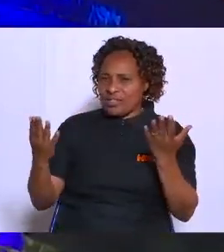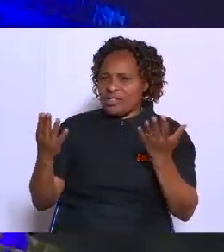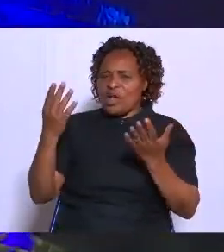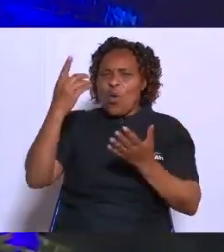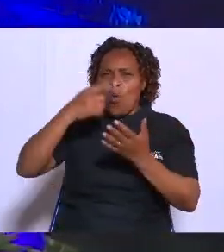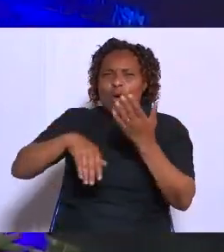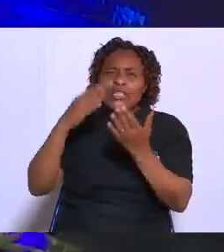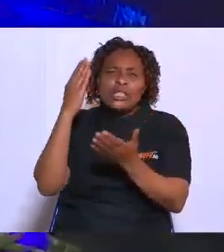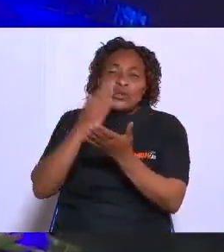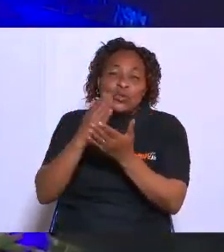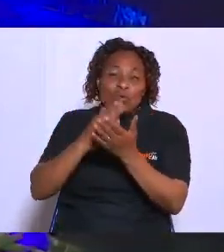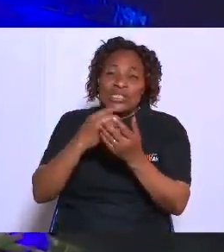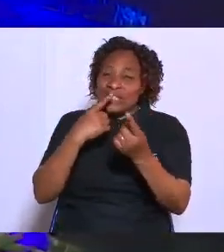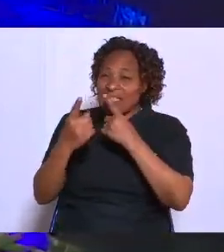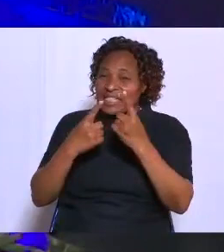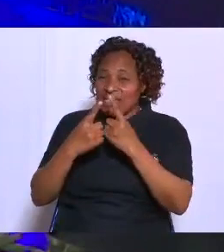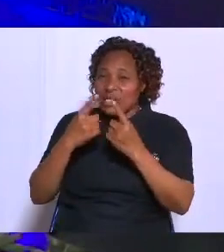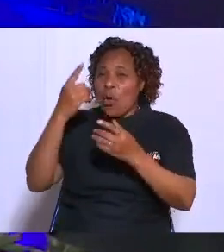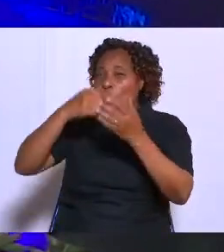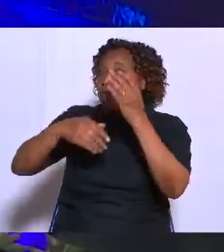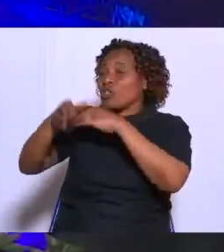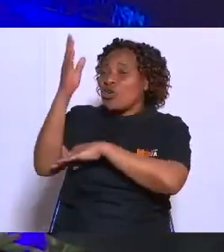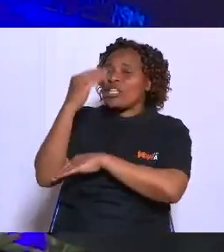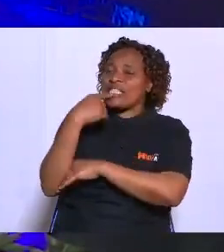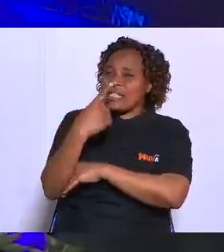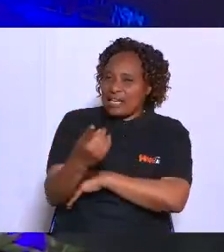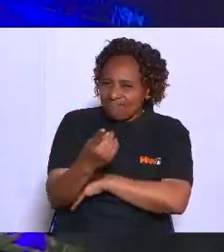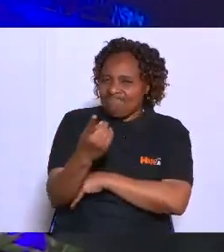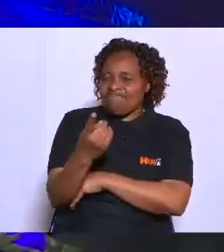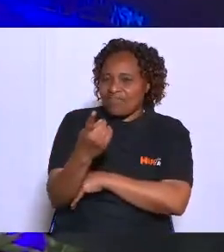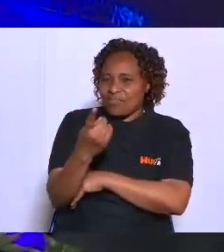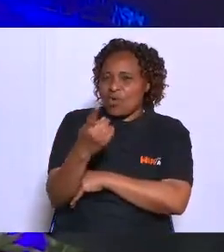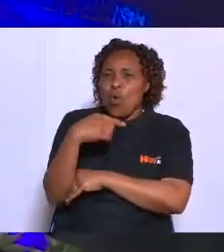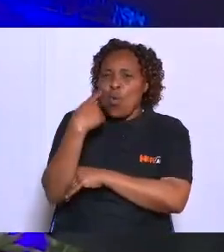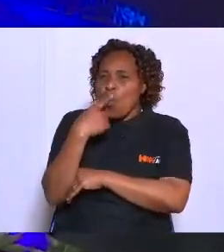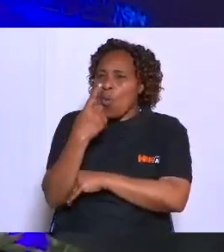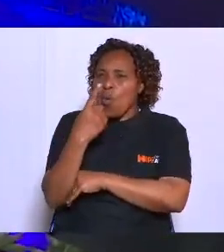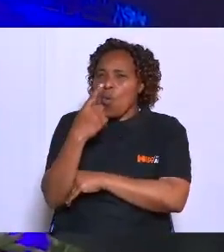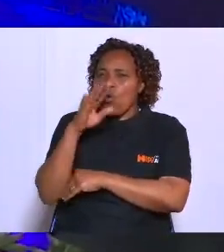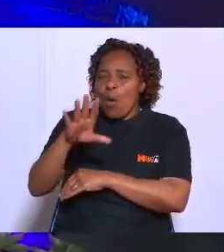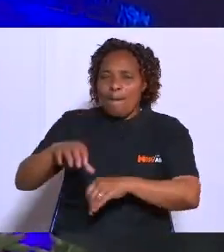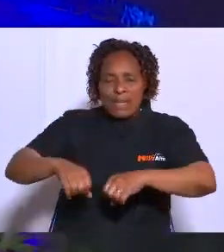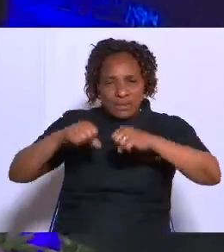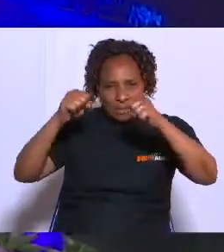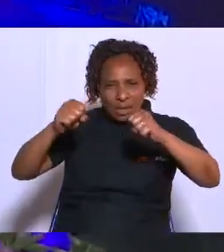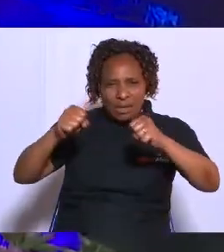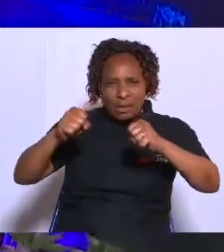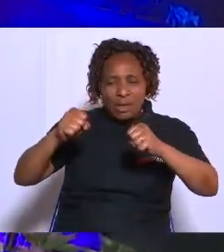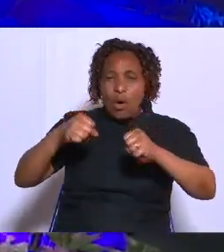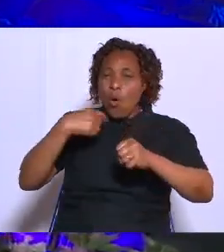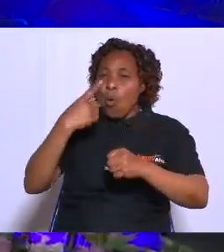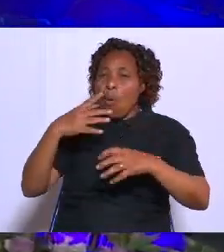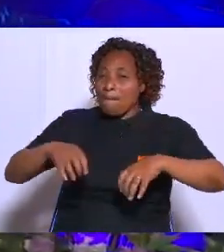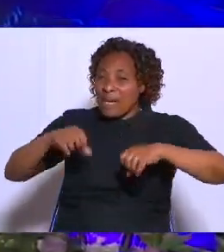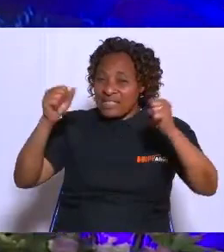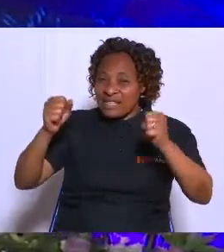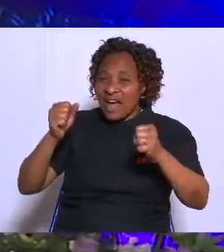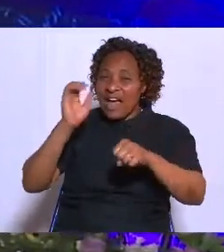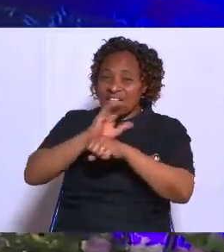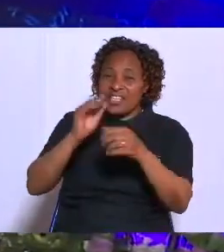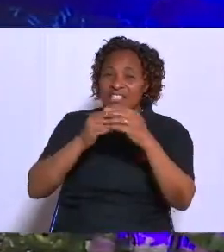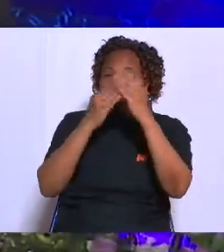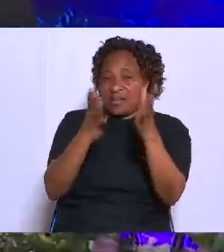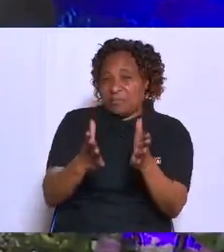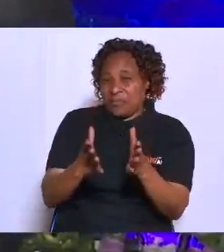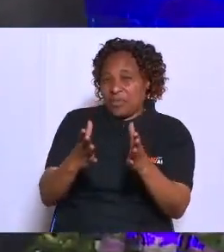what some church says or is it What God Says who is your master is your master a church leader